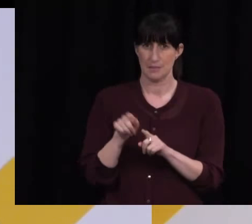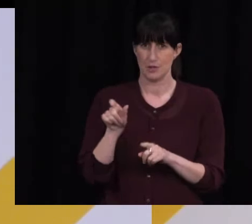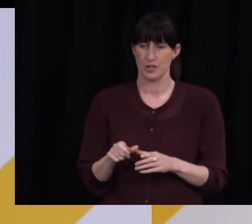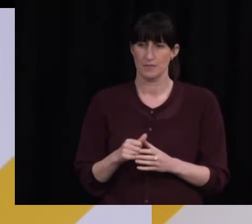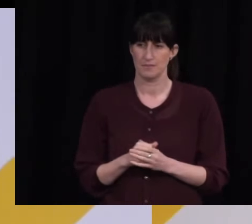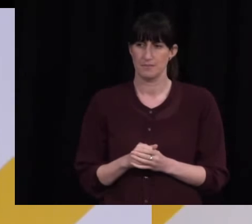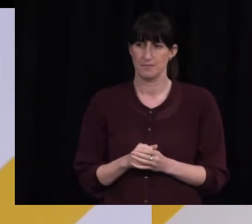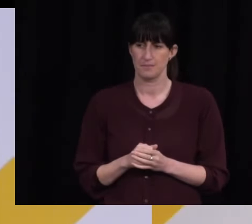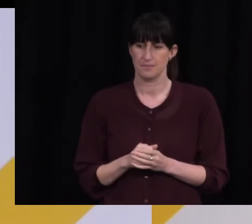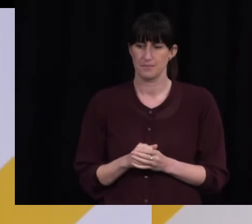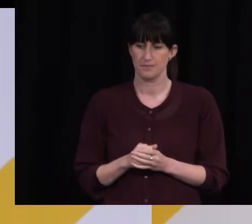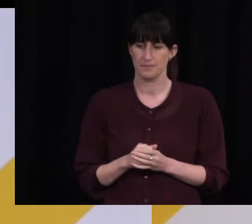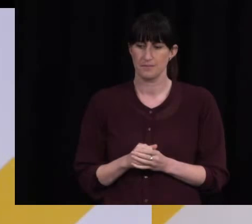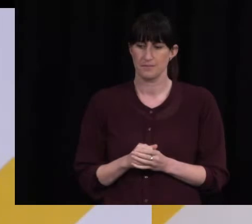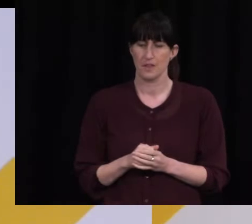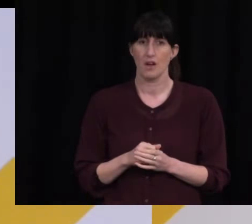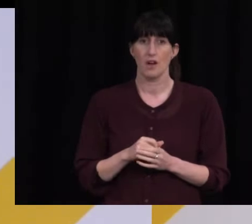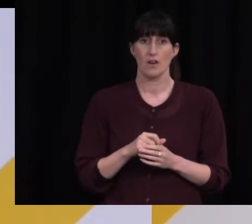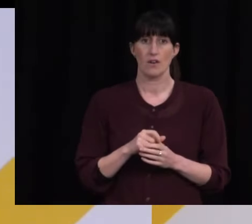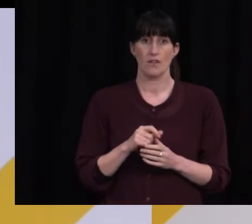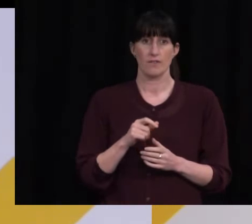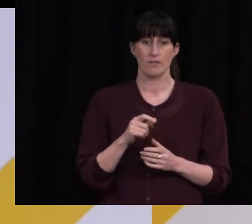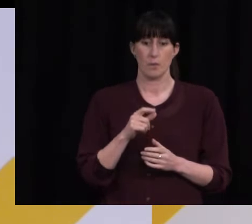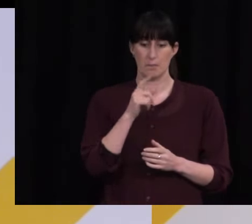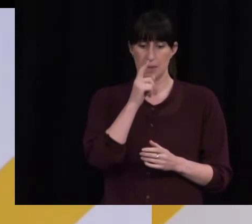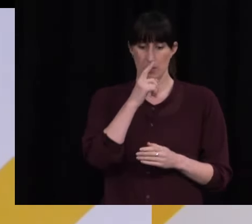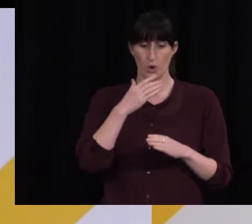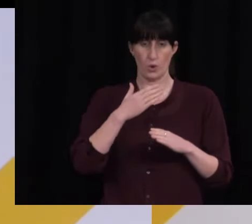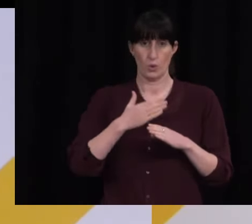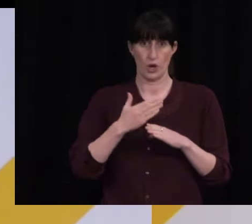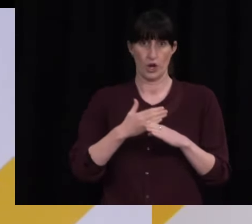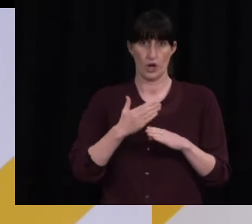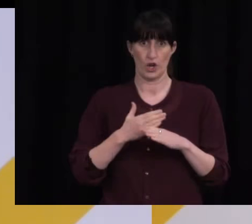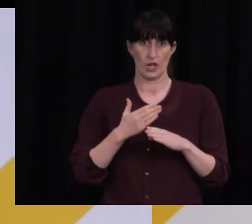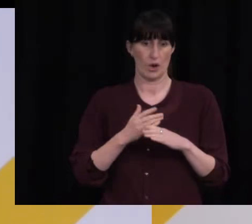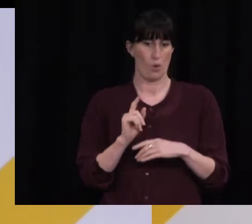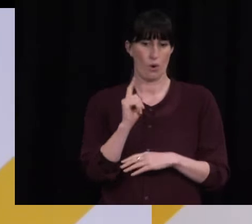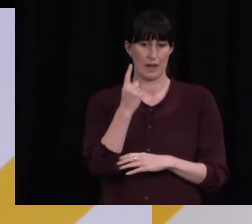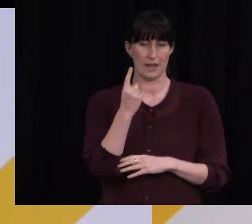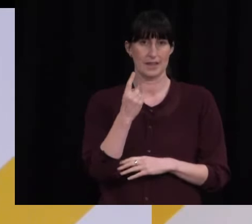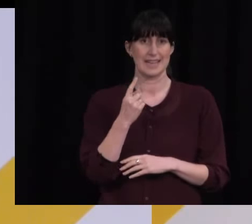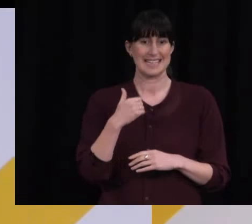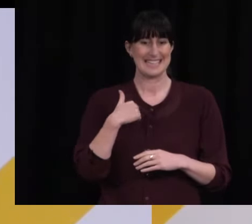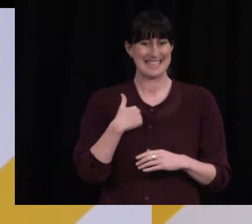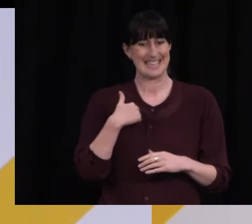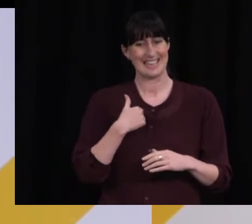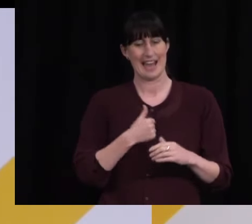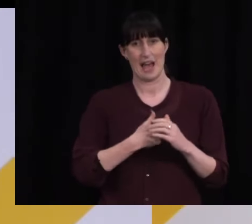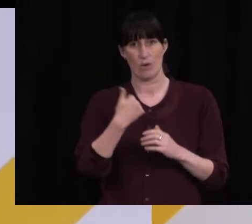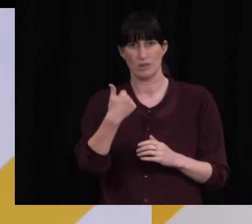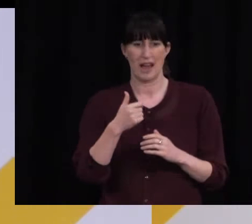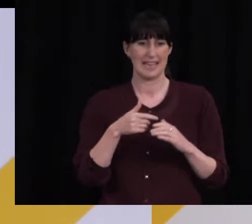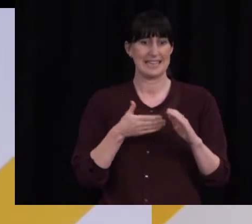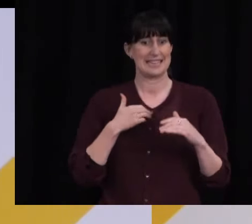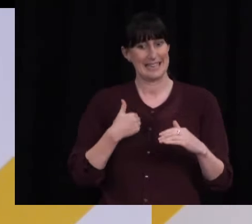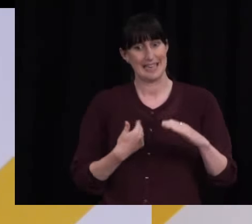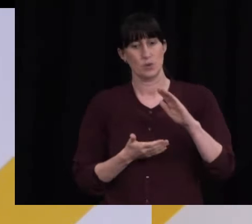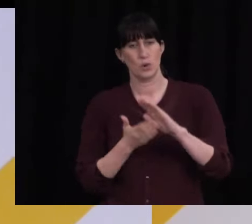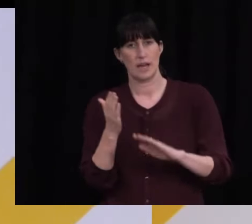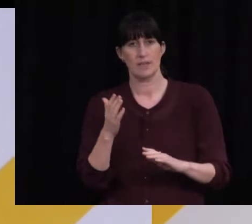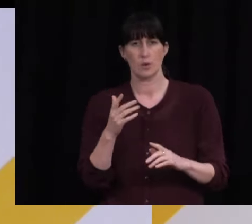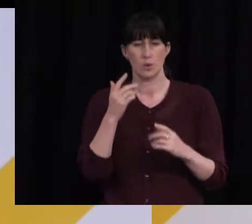for people, workers who have to leave Auckland under level 3. That seems like a reasonably large group of people who have